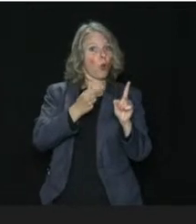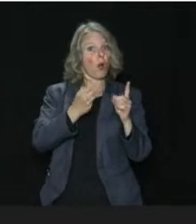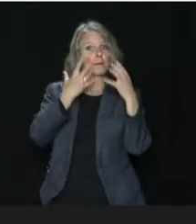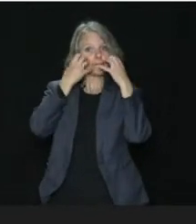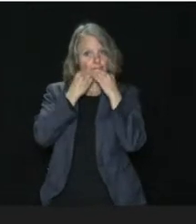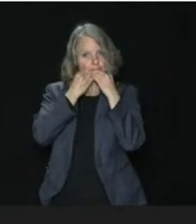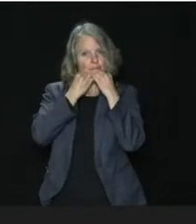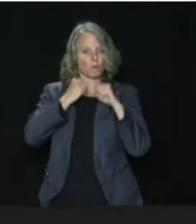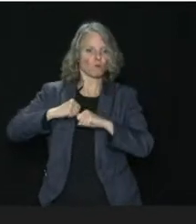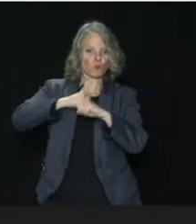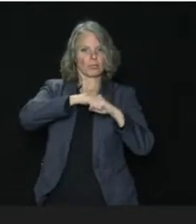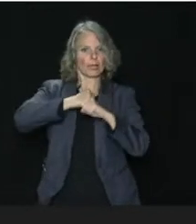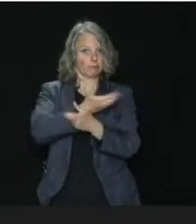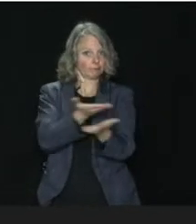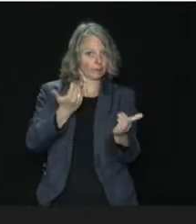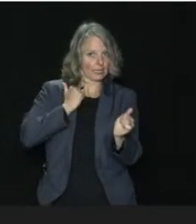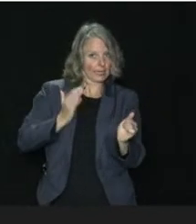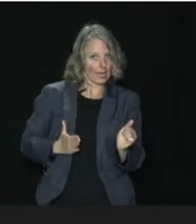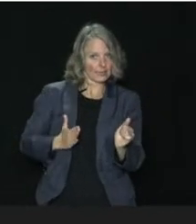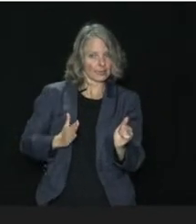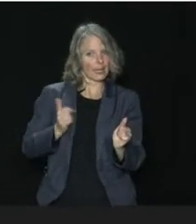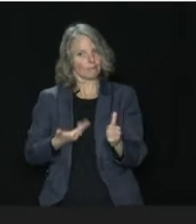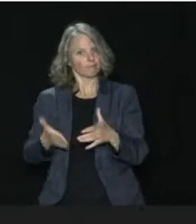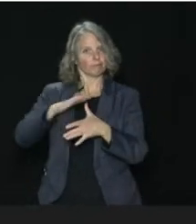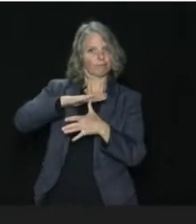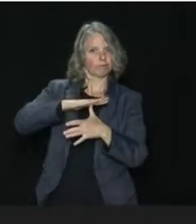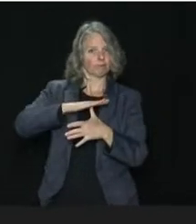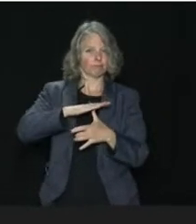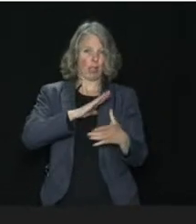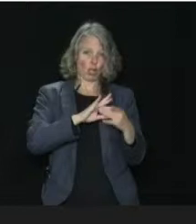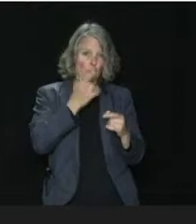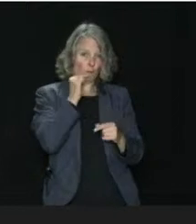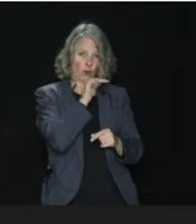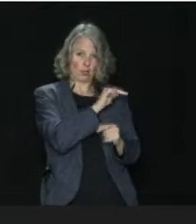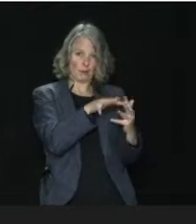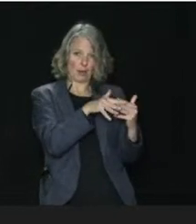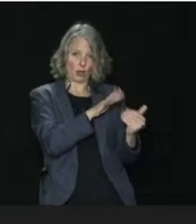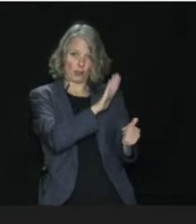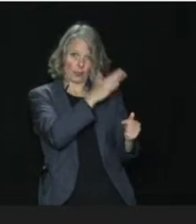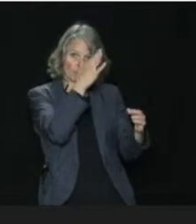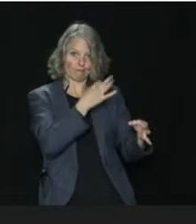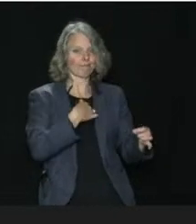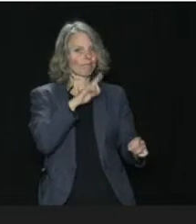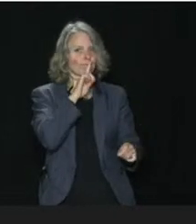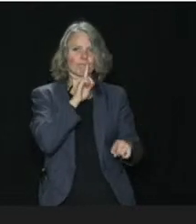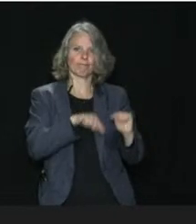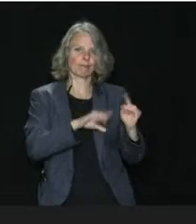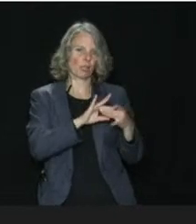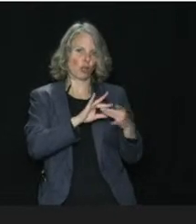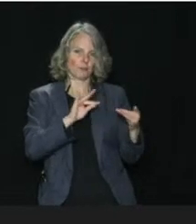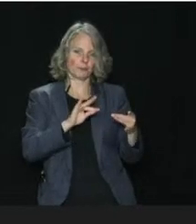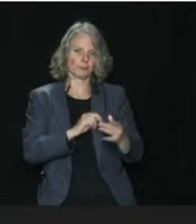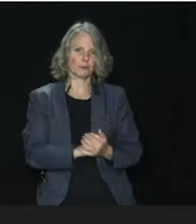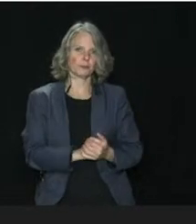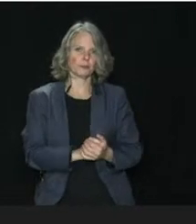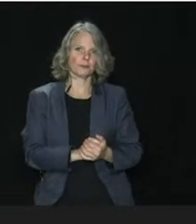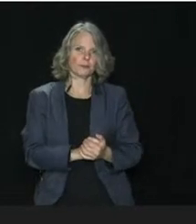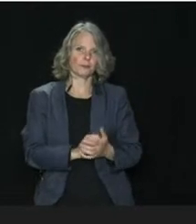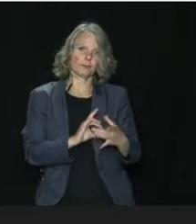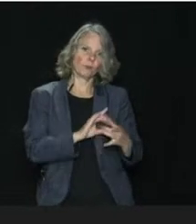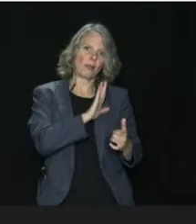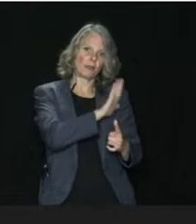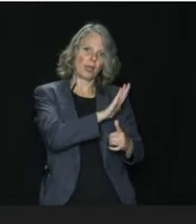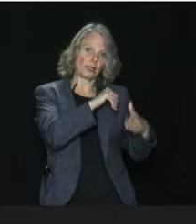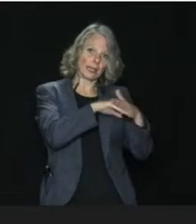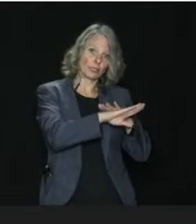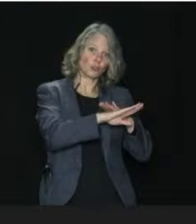our primary concern. But I can't speak for the United States and the decisions that they may be taking in terms of people visiting their